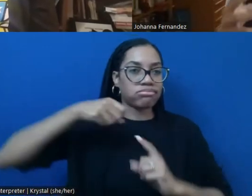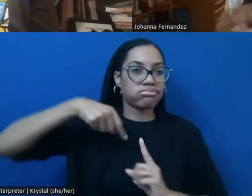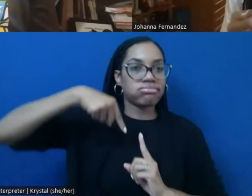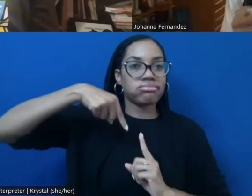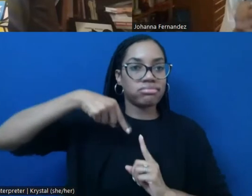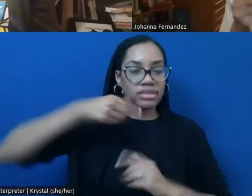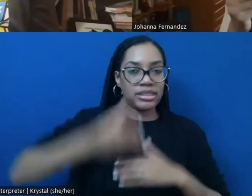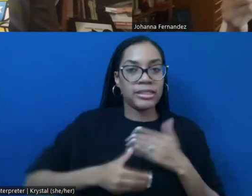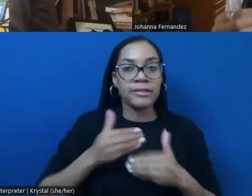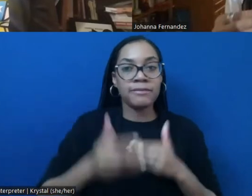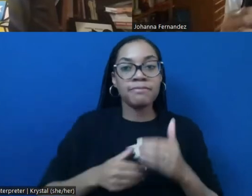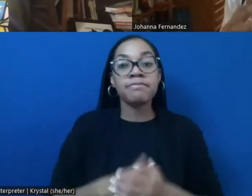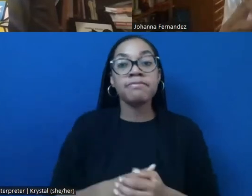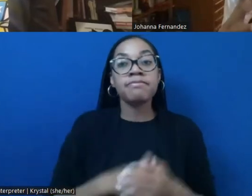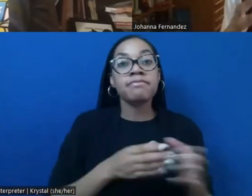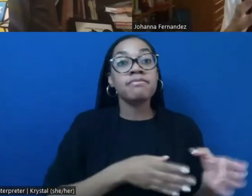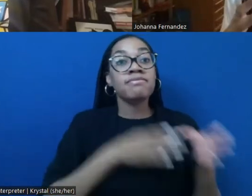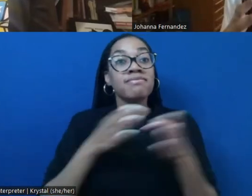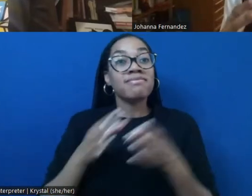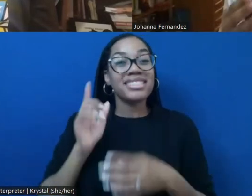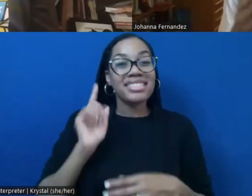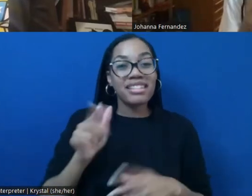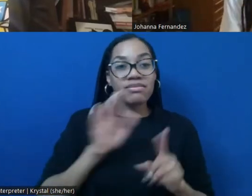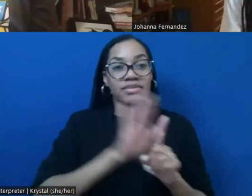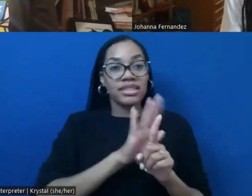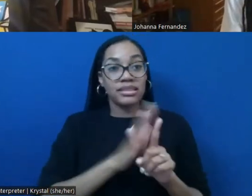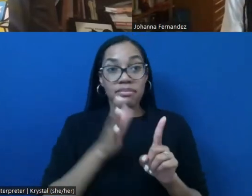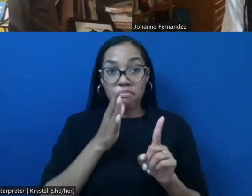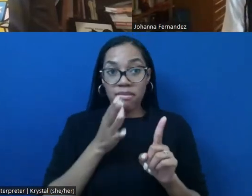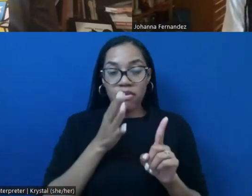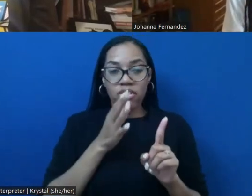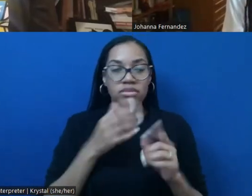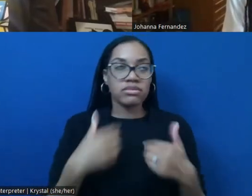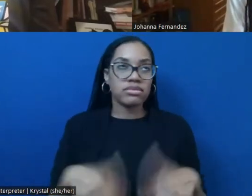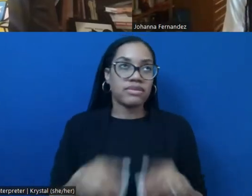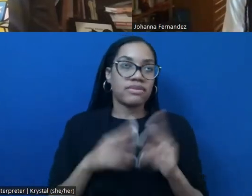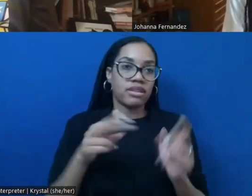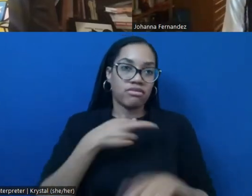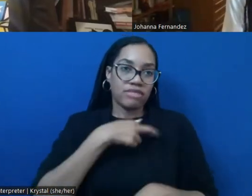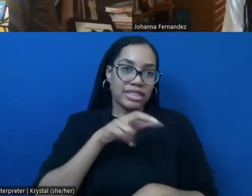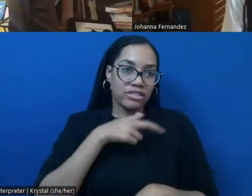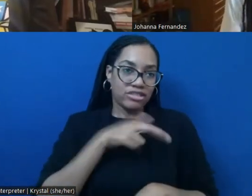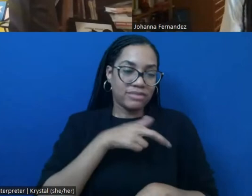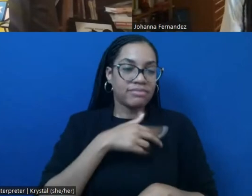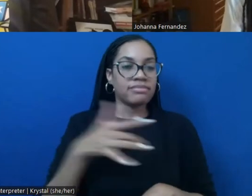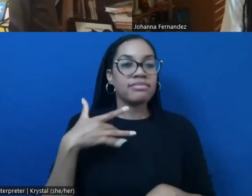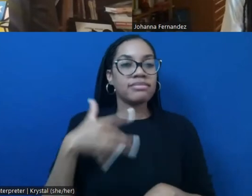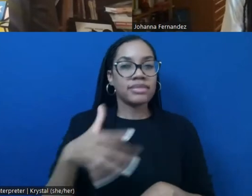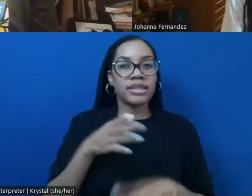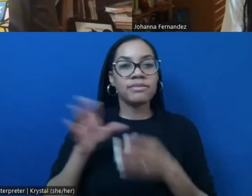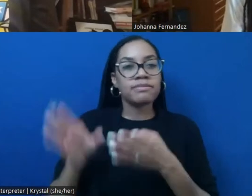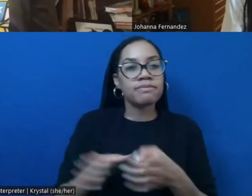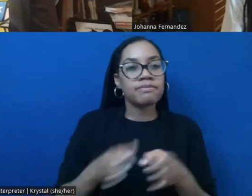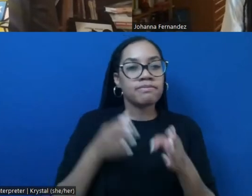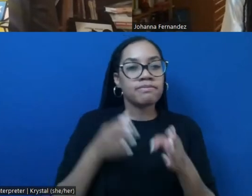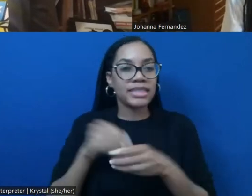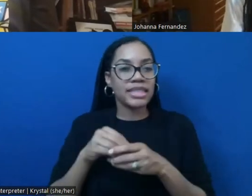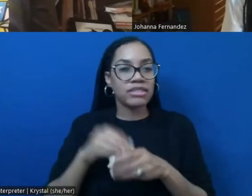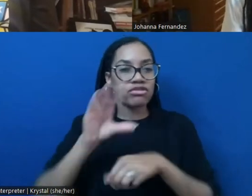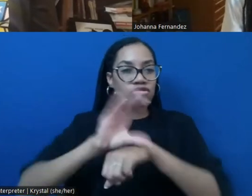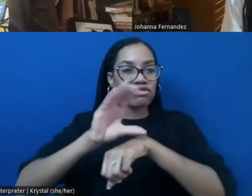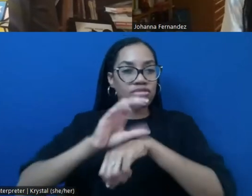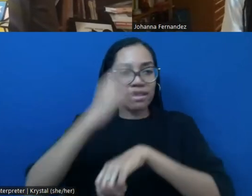Cha-Cha Jimenez's mother is very religious. She organizes in the Catholic Church, and